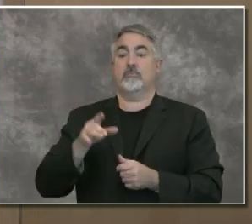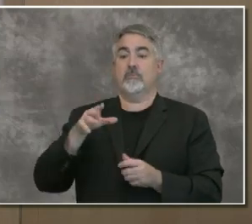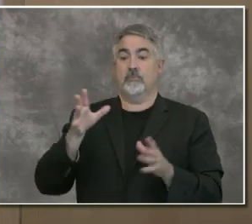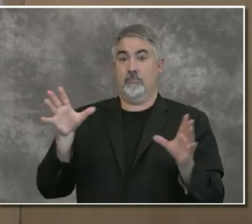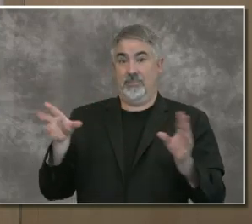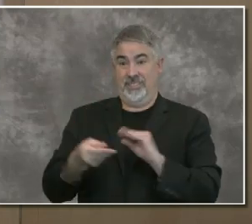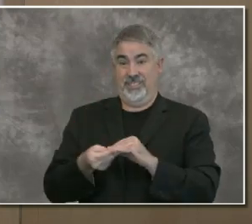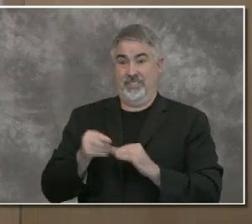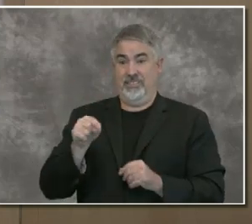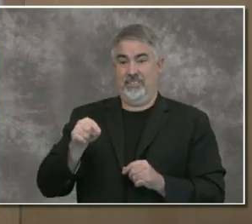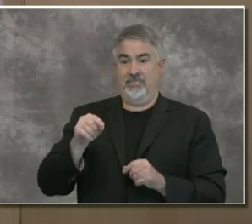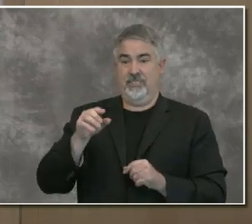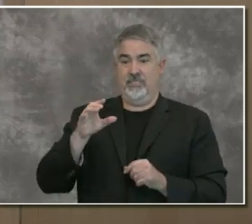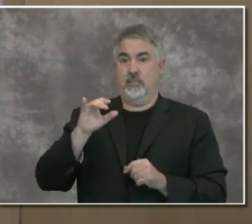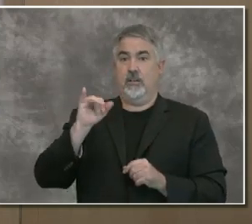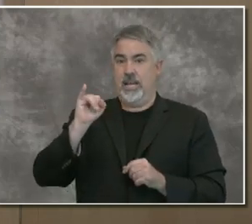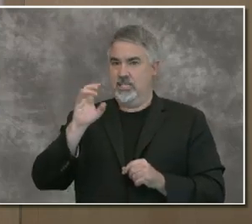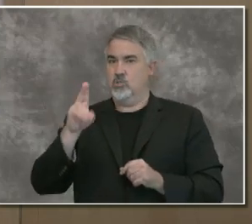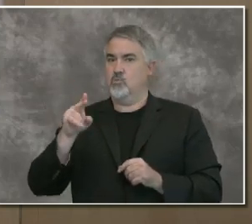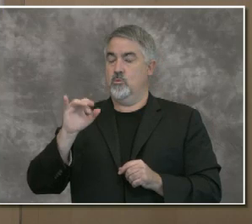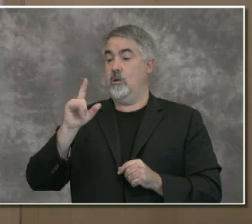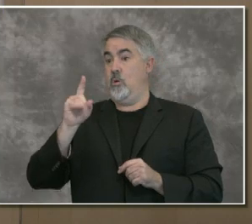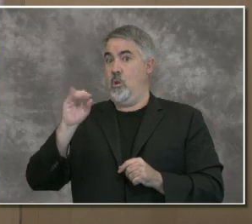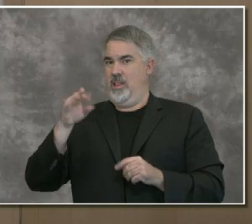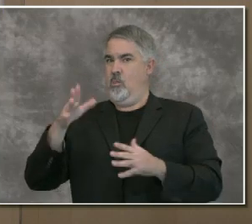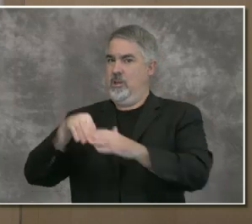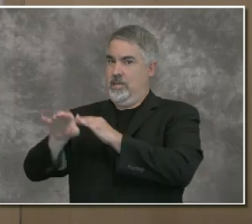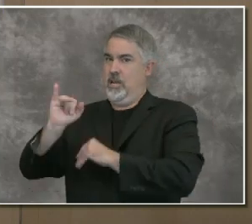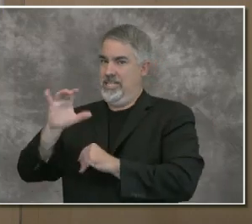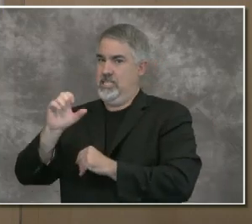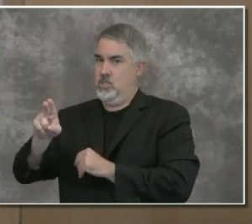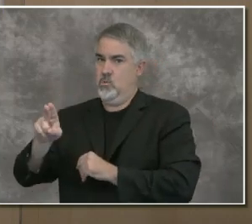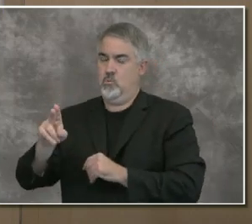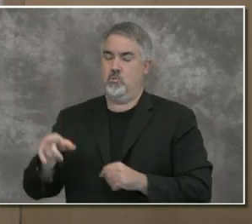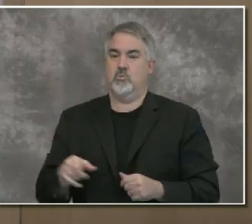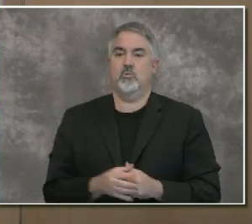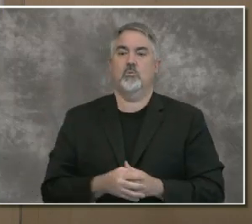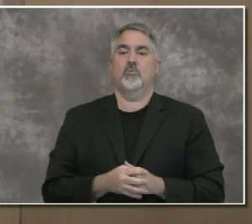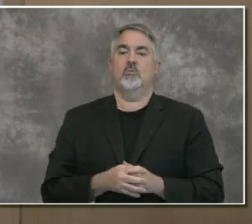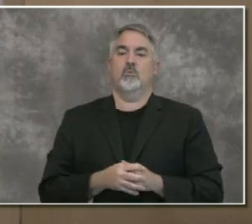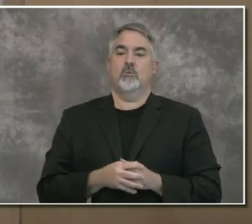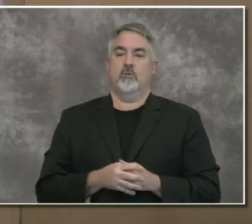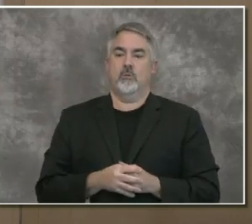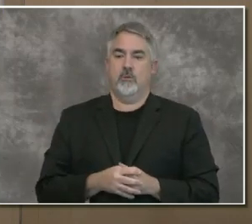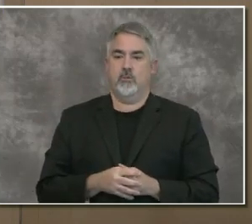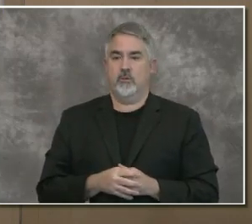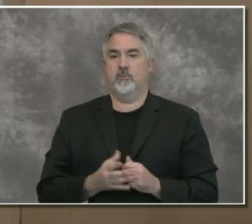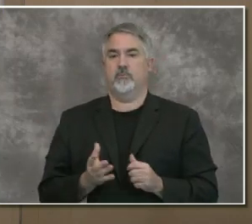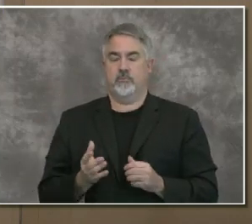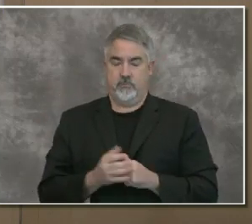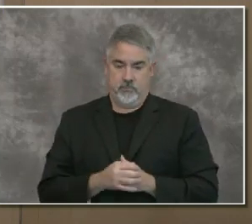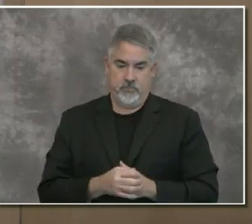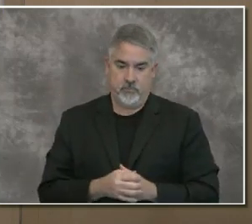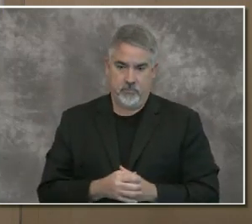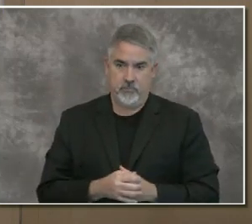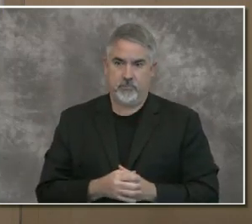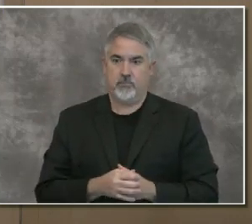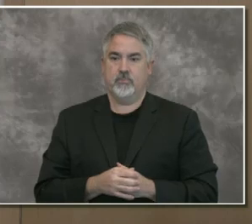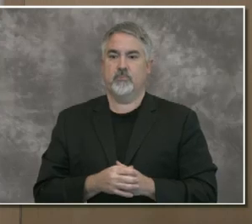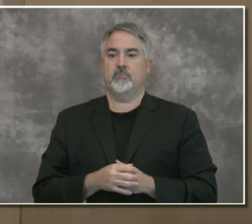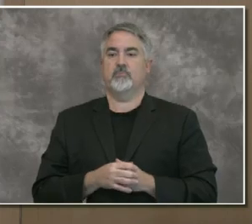been admitted to the ICU. This number also is 38% of the total number of those